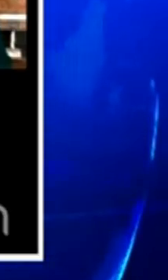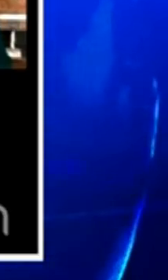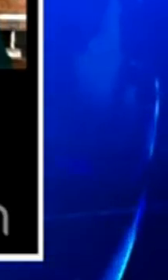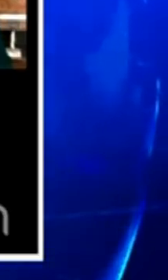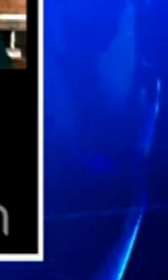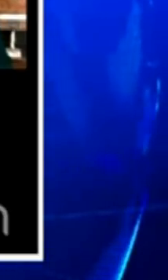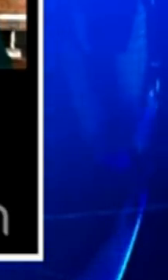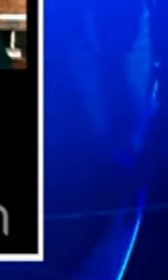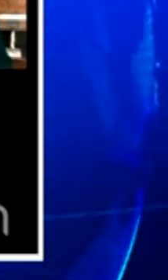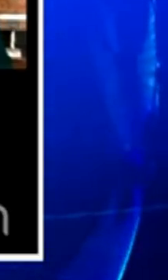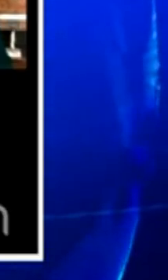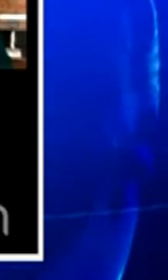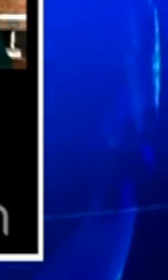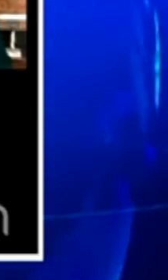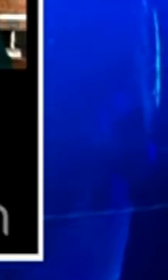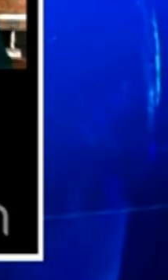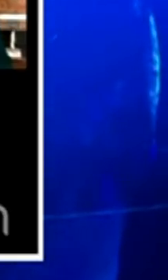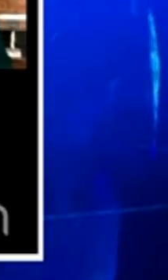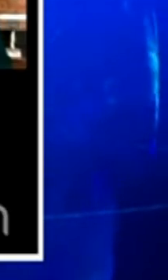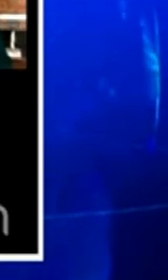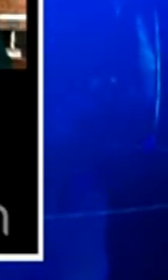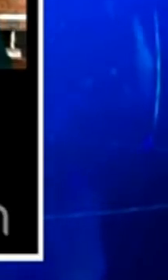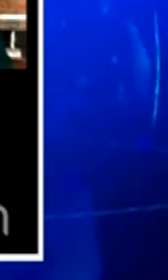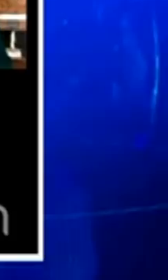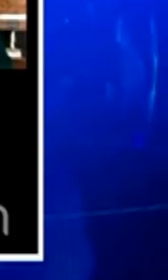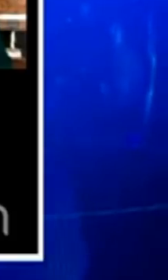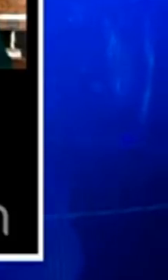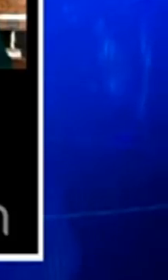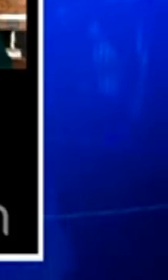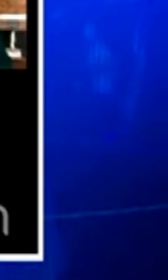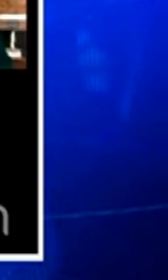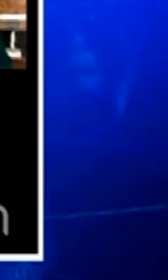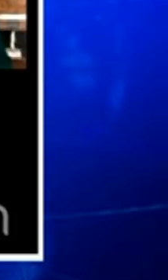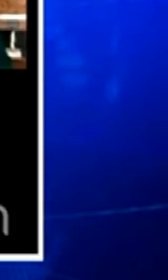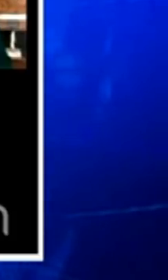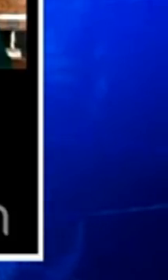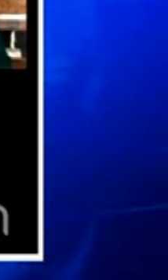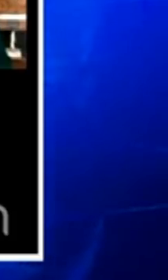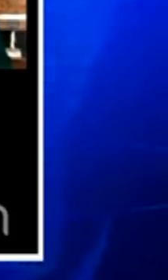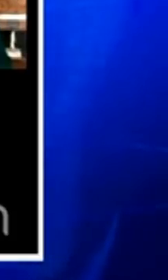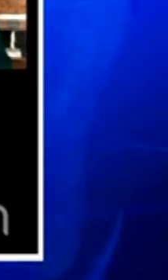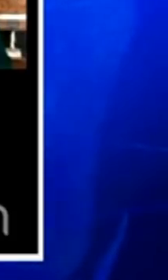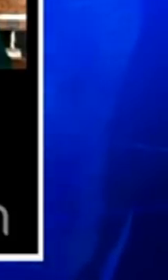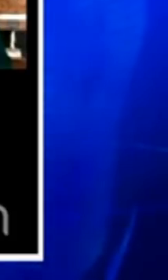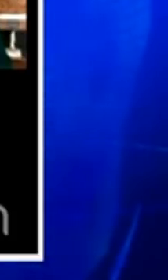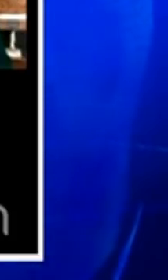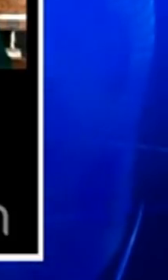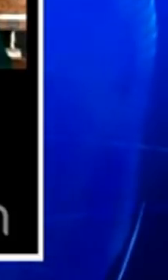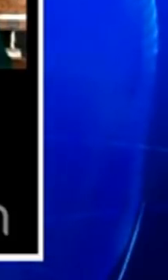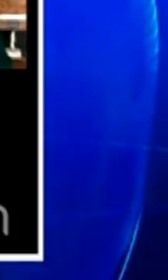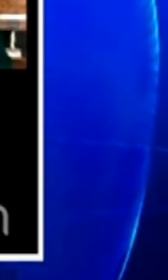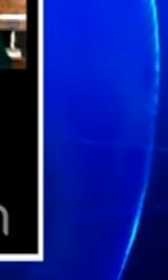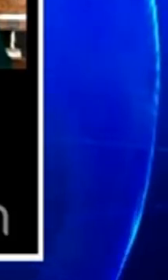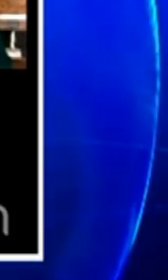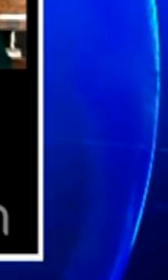notwithstanding, what is undeniable and what we have come to this court for is to say that